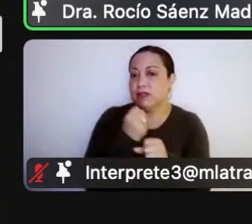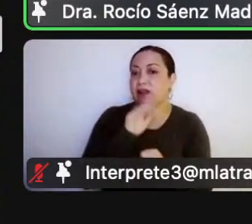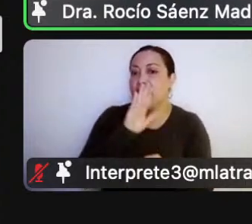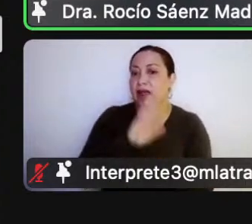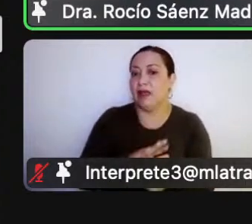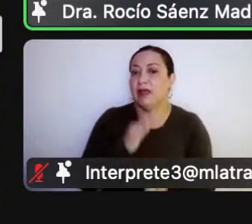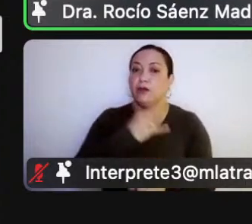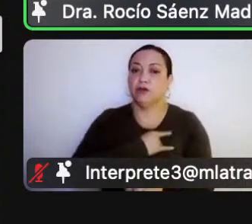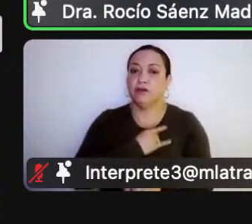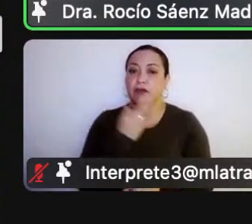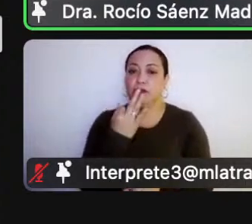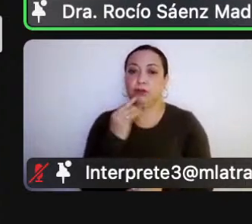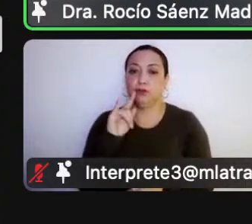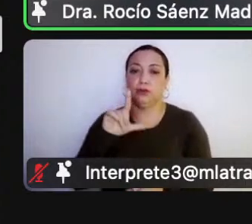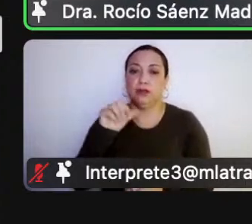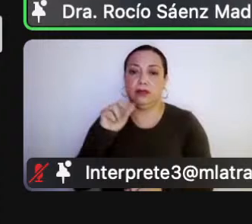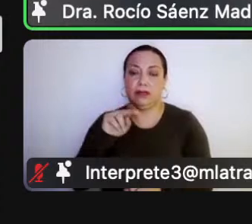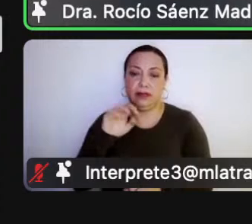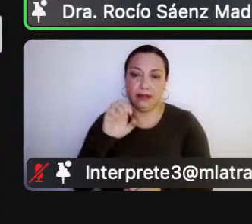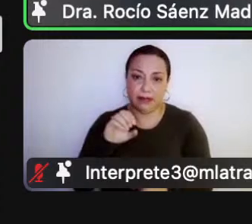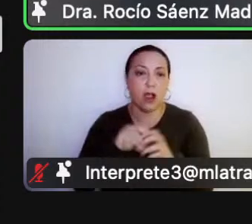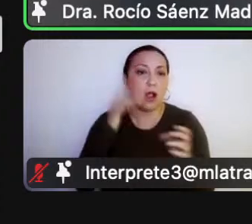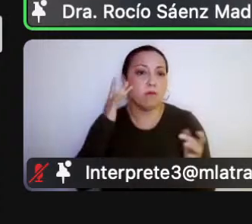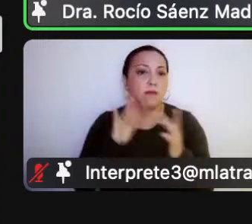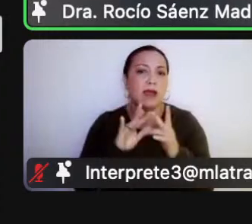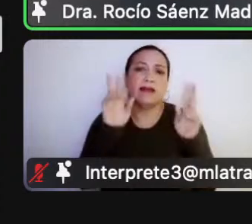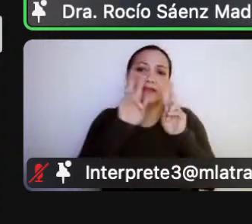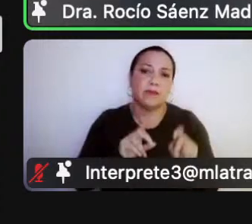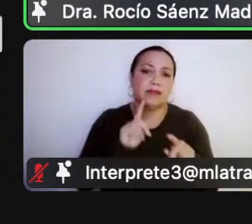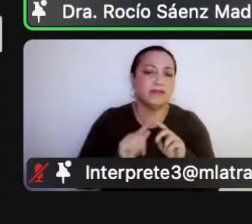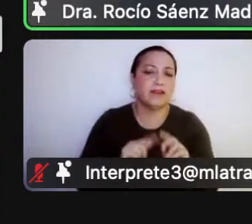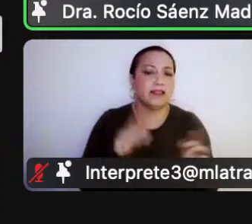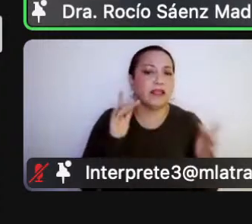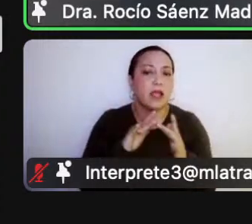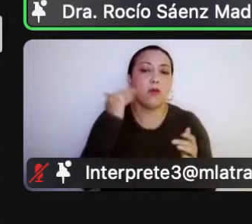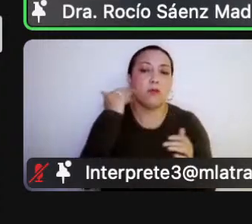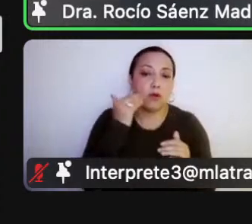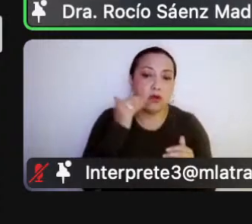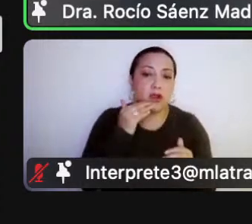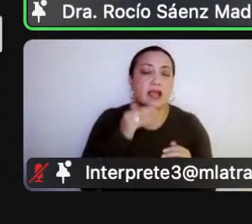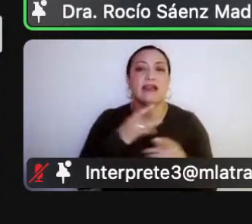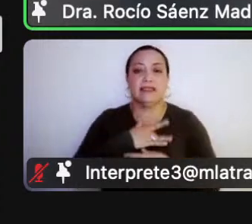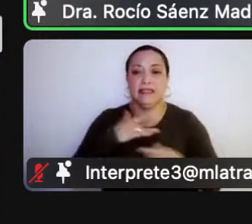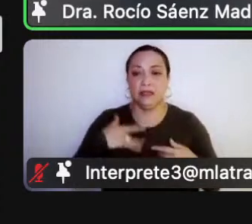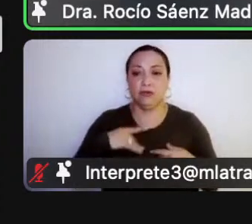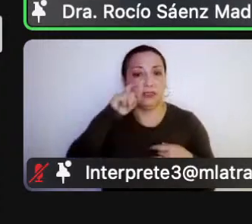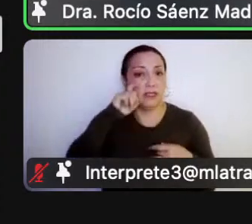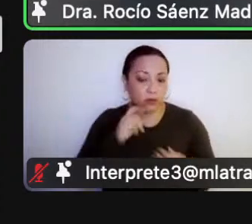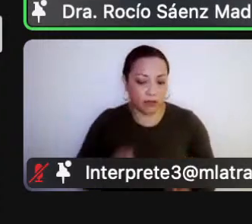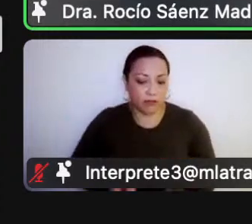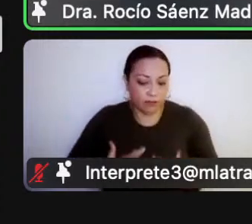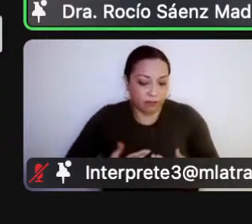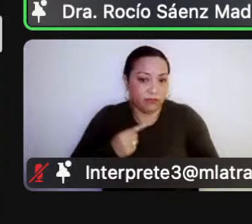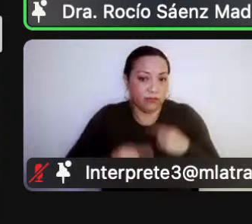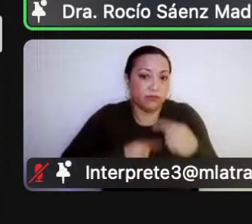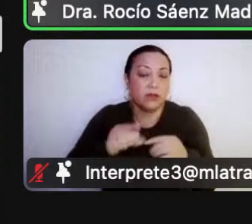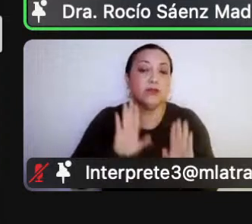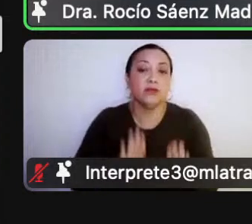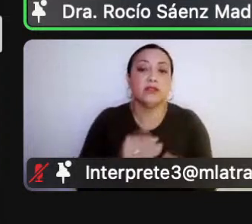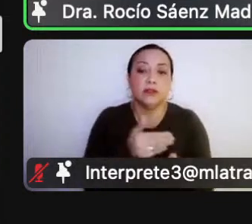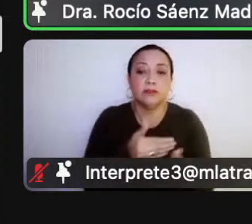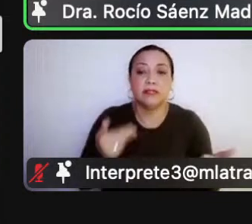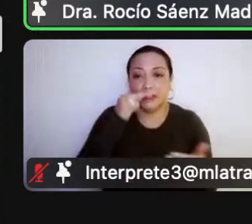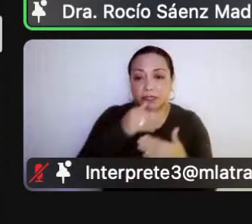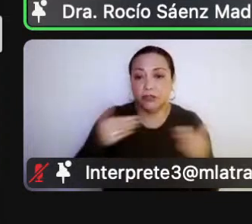this university, and has to do with subjects of women